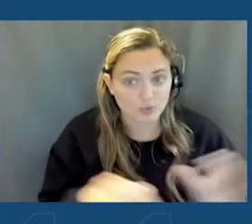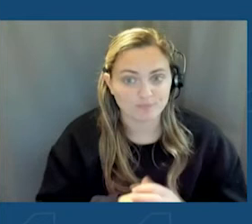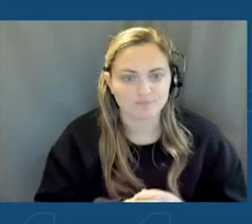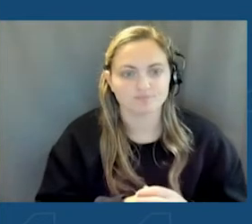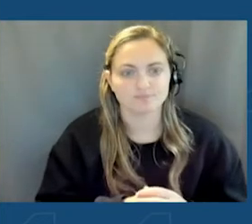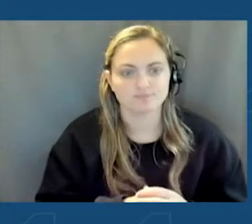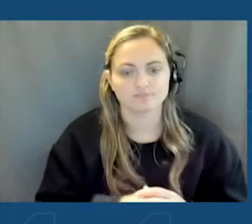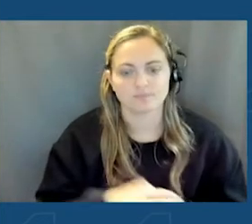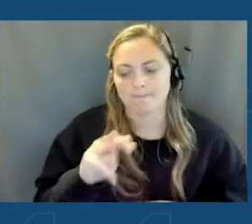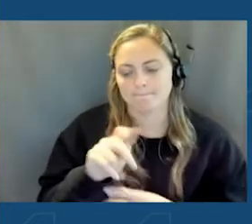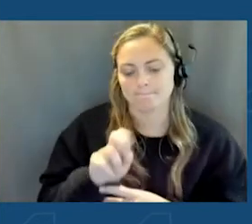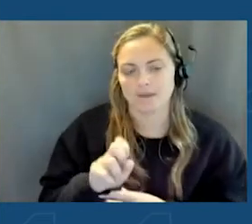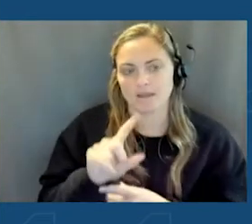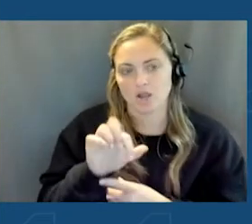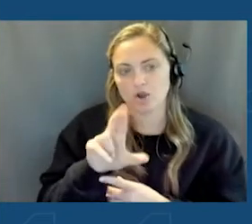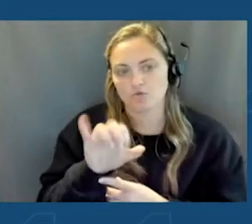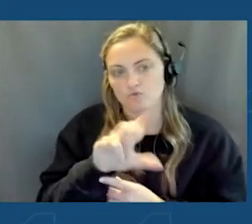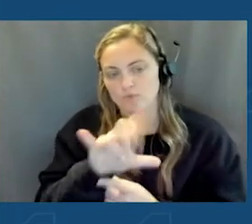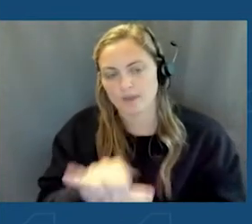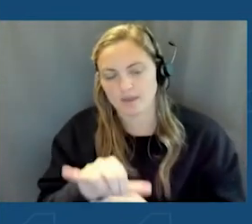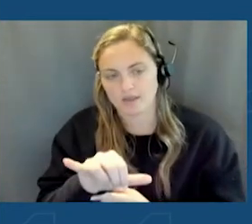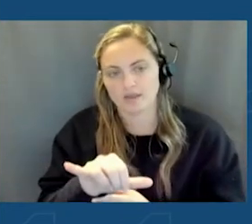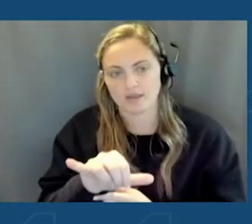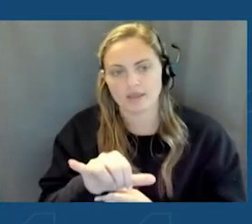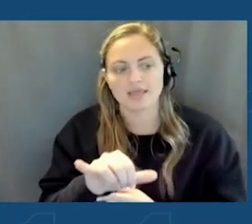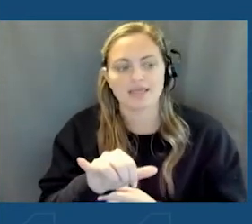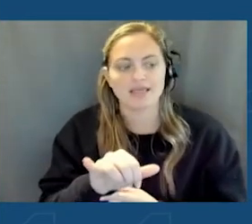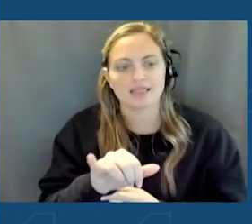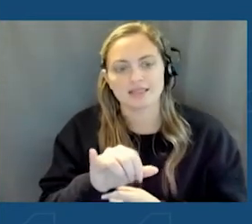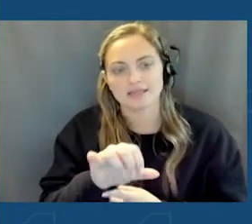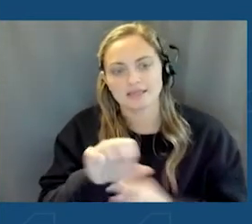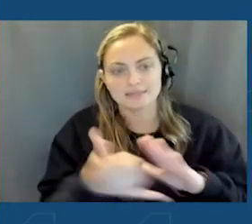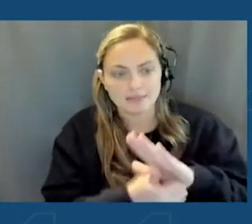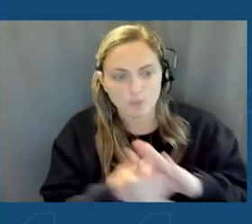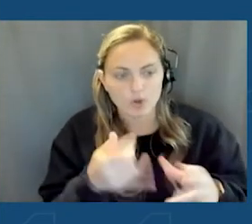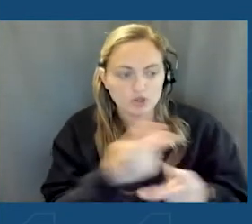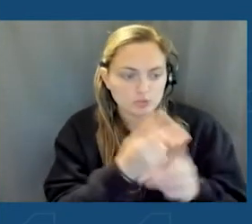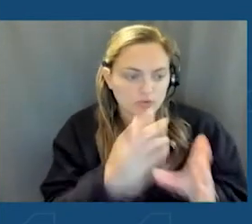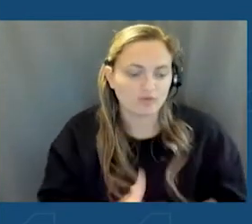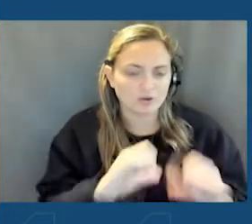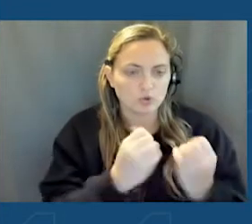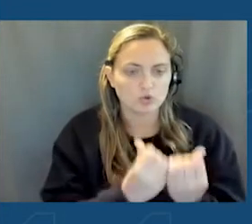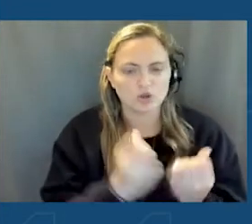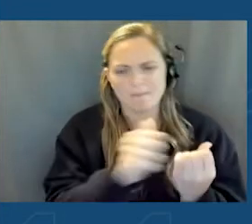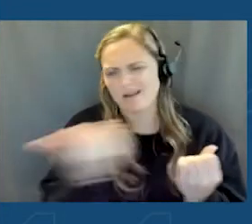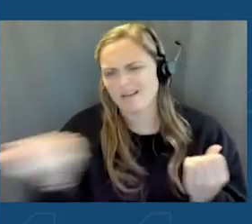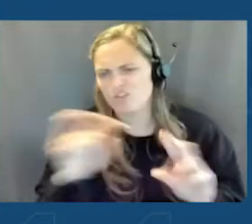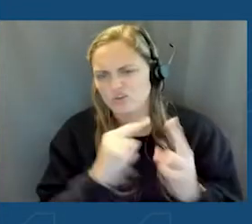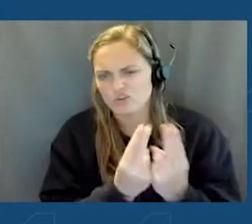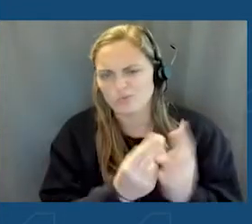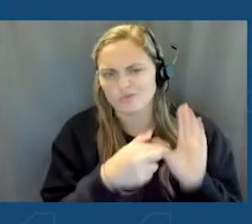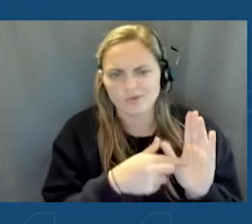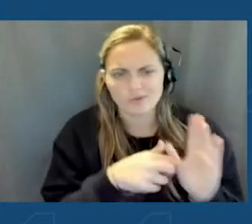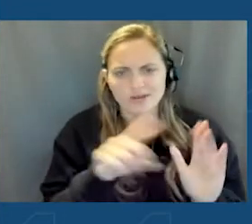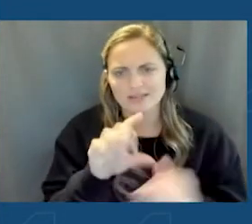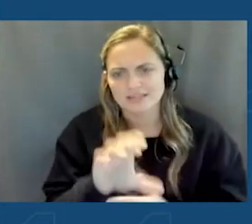Karube, Subway Surface Supervisors Association as well. And we have a number of other unions represented, DC 37